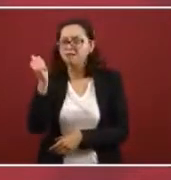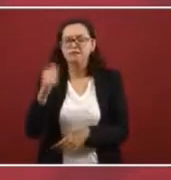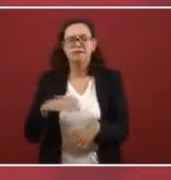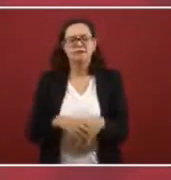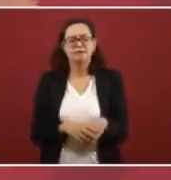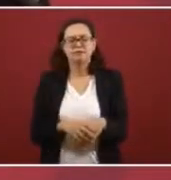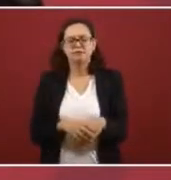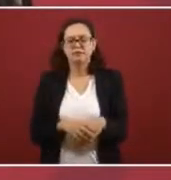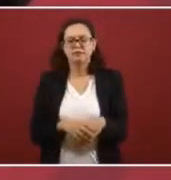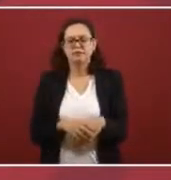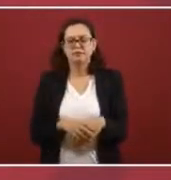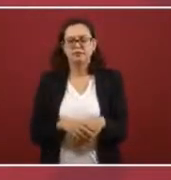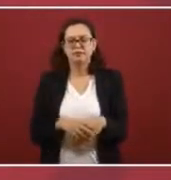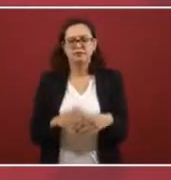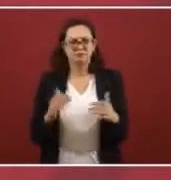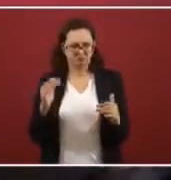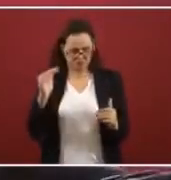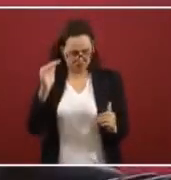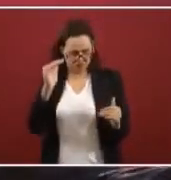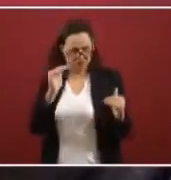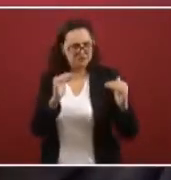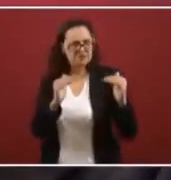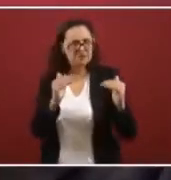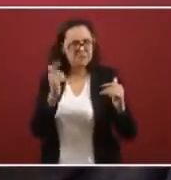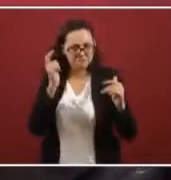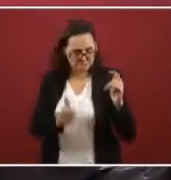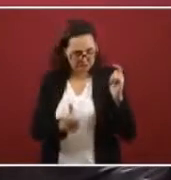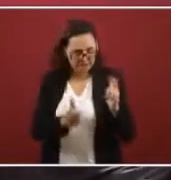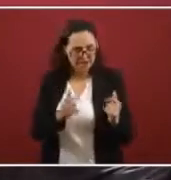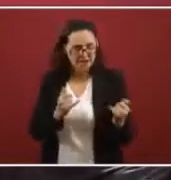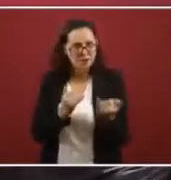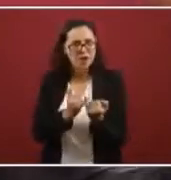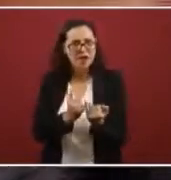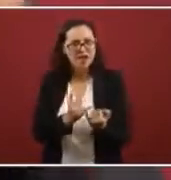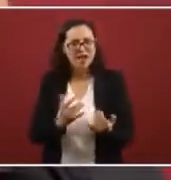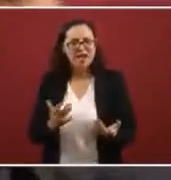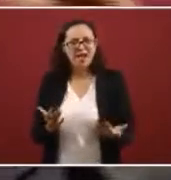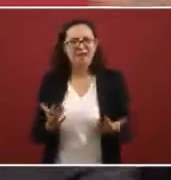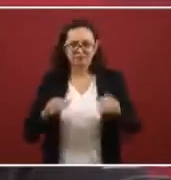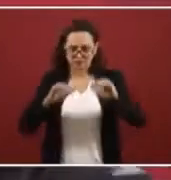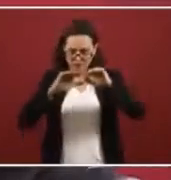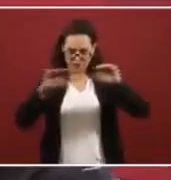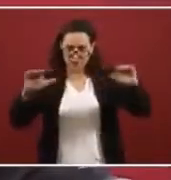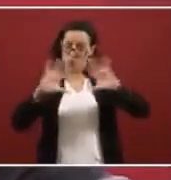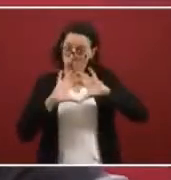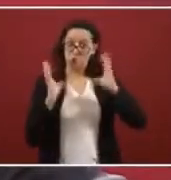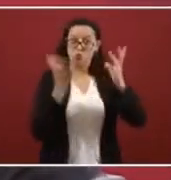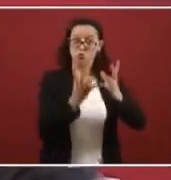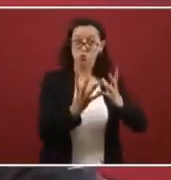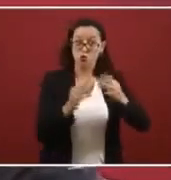in Germany, like it's near to what they pay, to